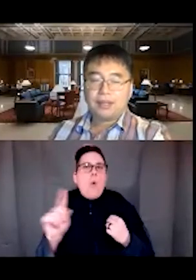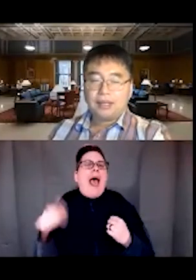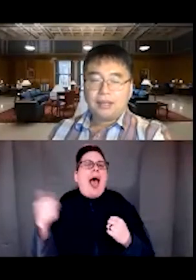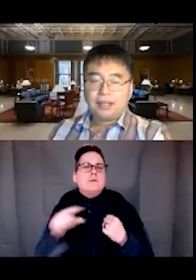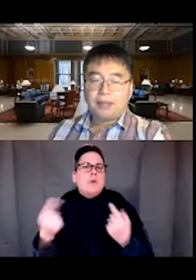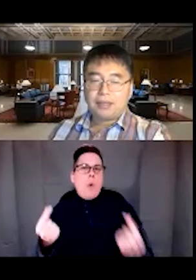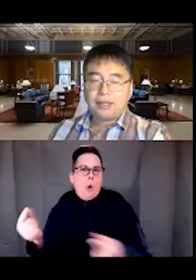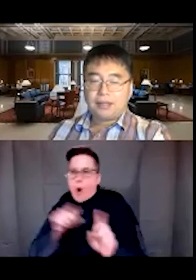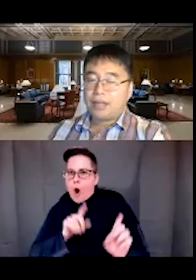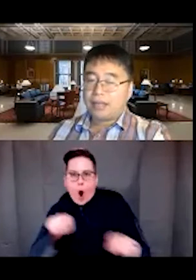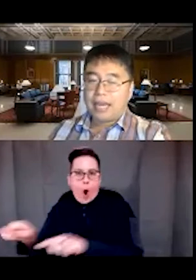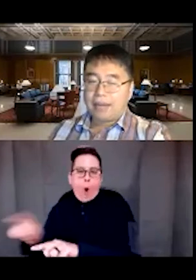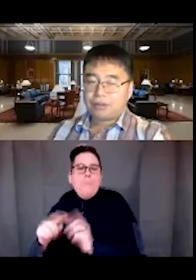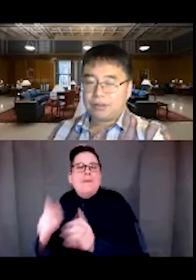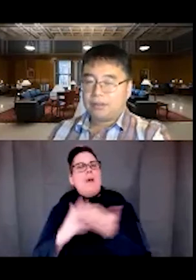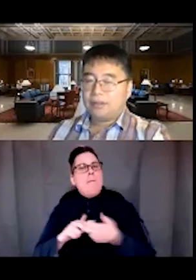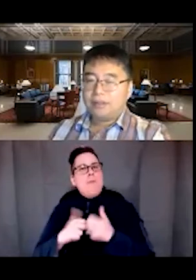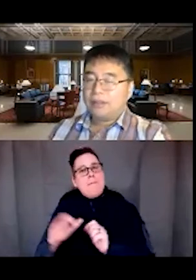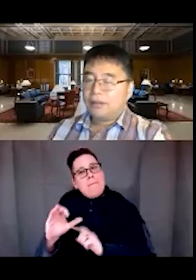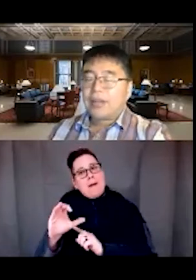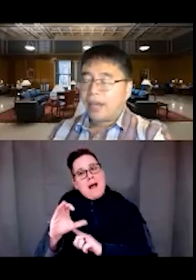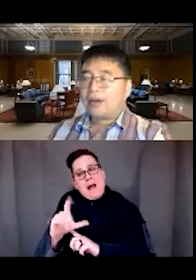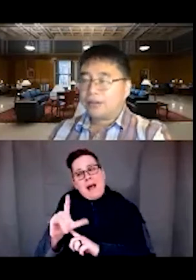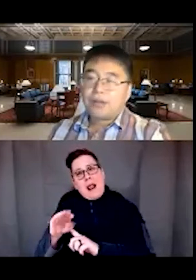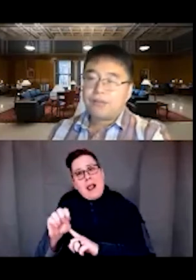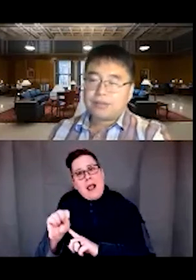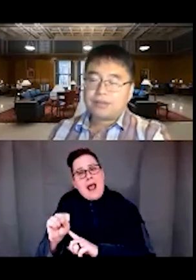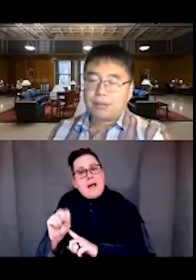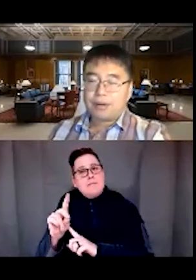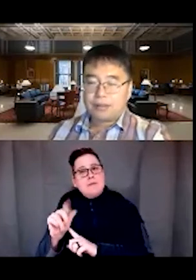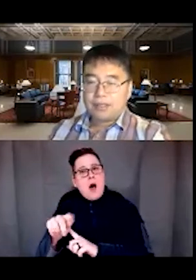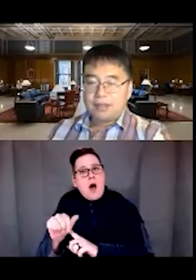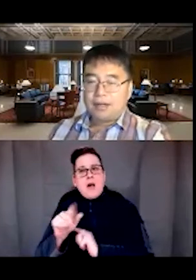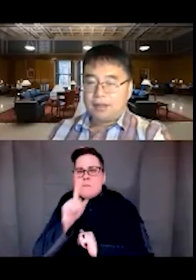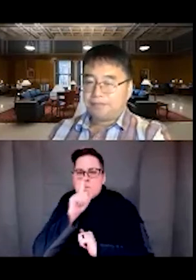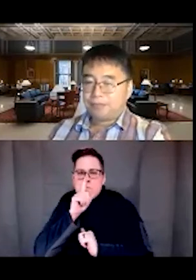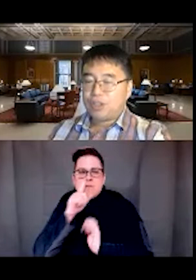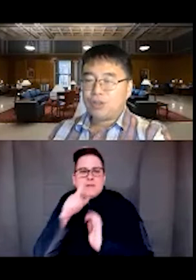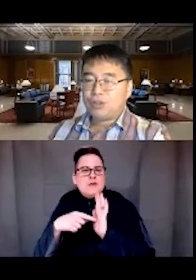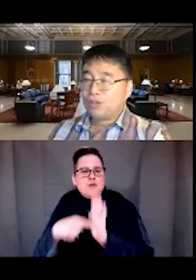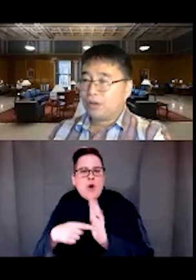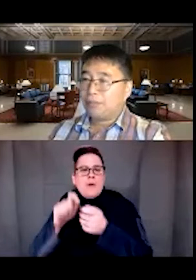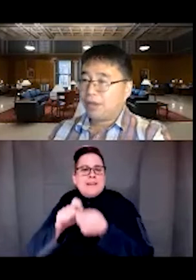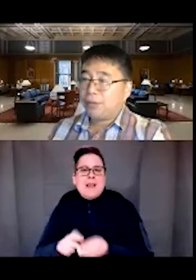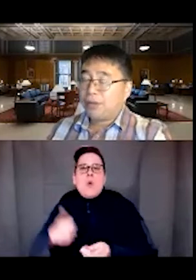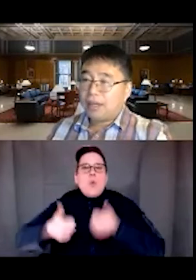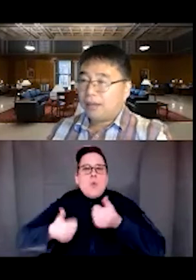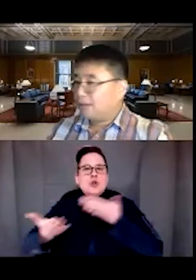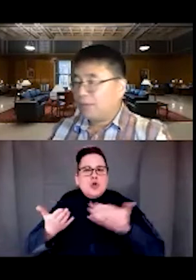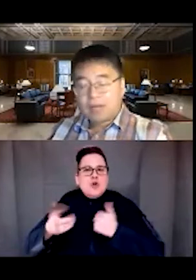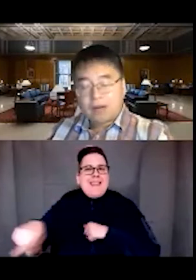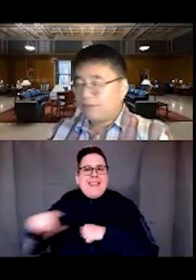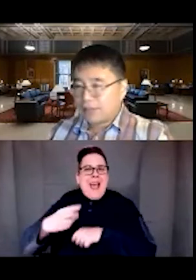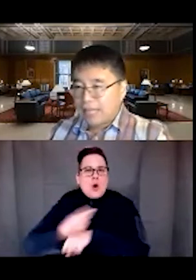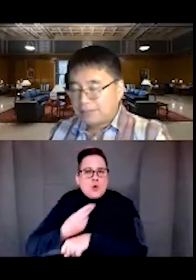is claims data do not capture the care, the services that were used during the period